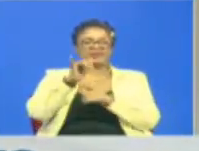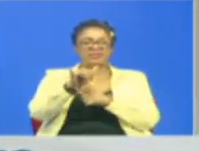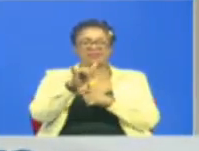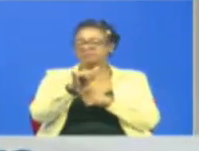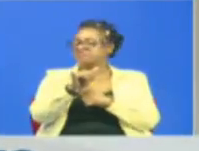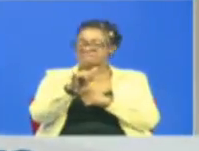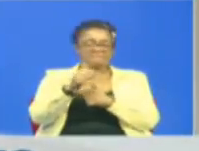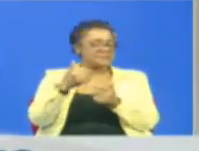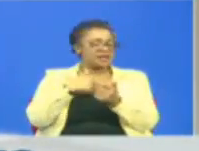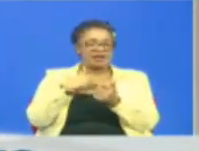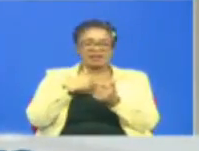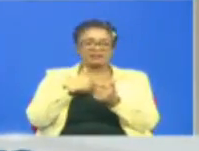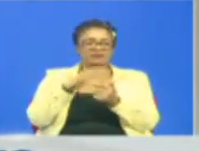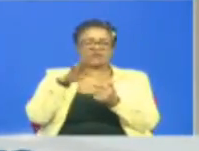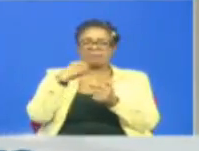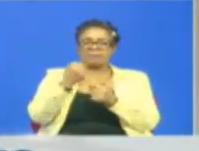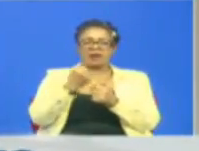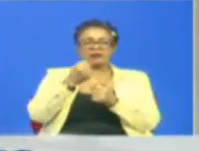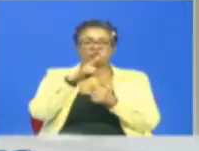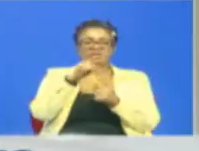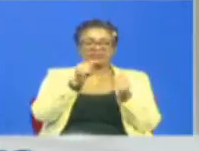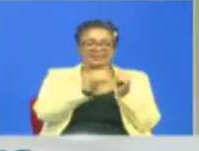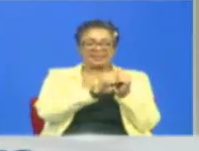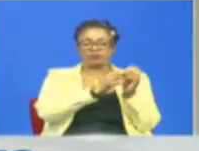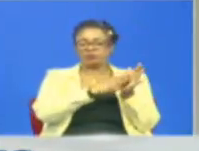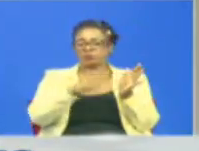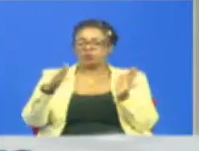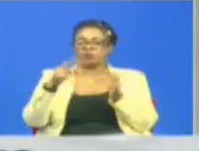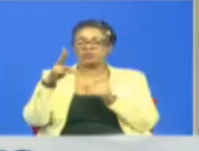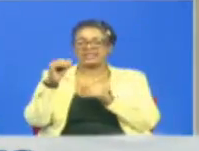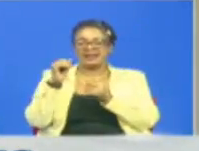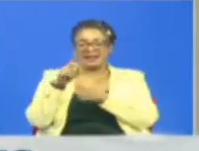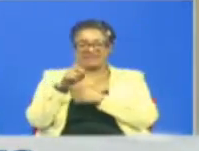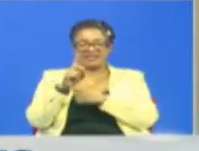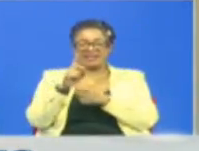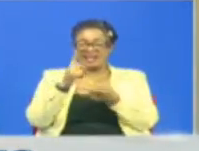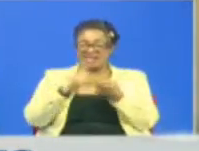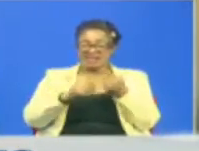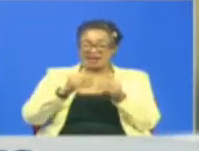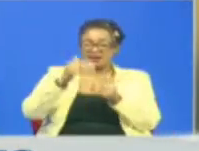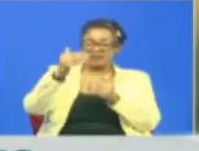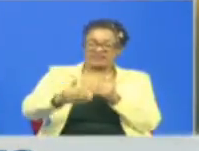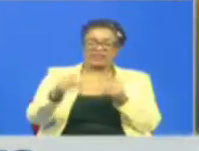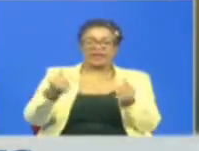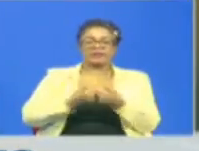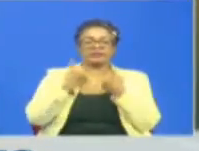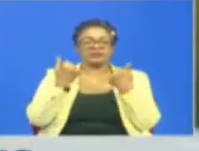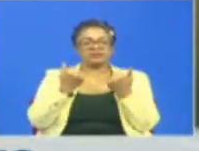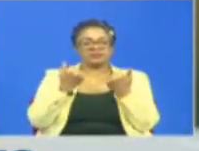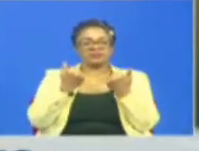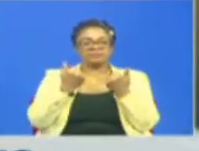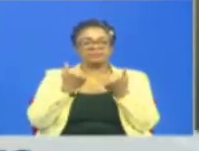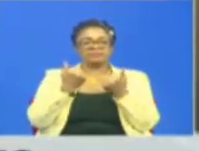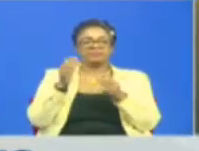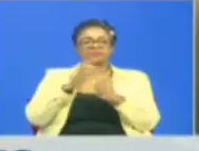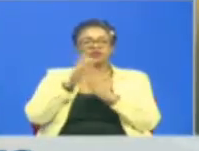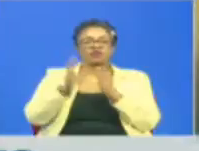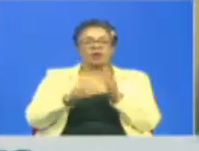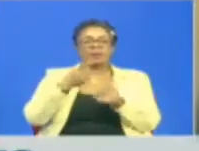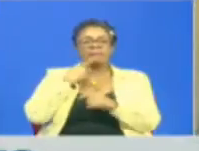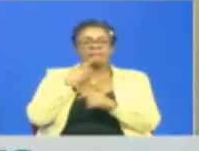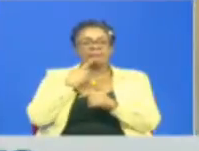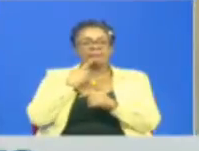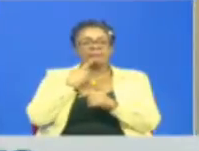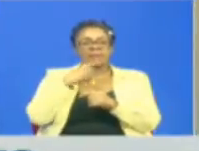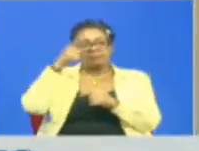from May 2010 to May 2011, which is a year after the accident." The insurer further said the